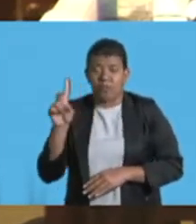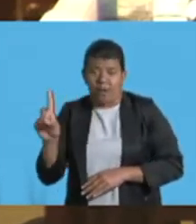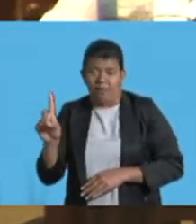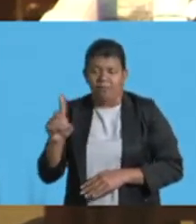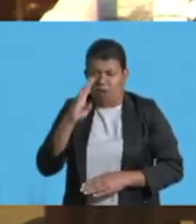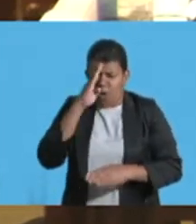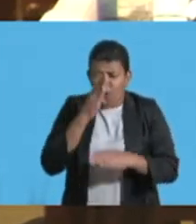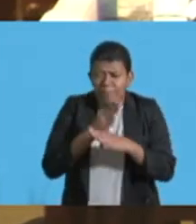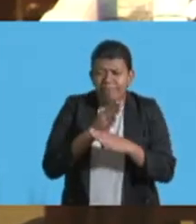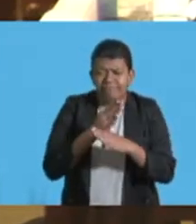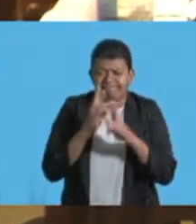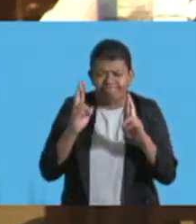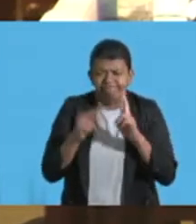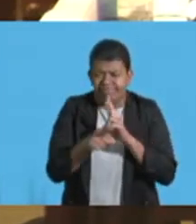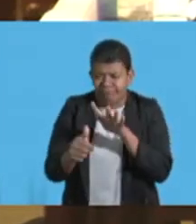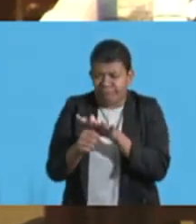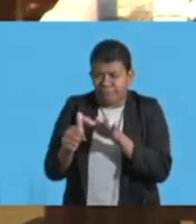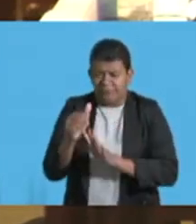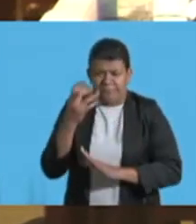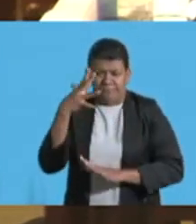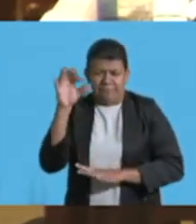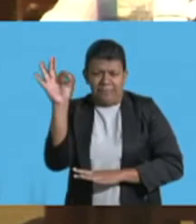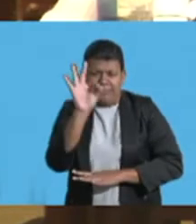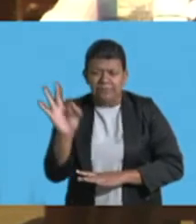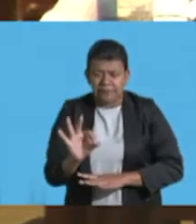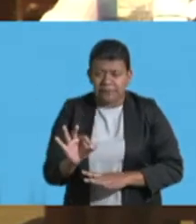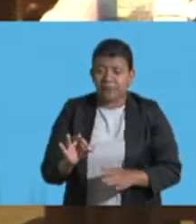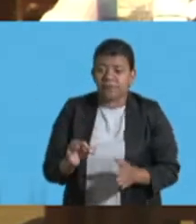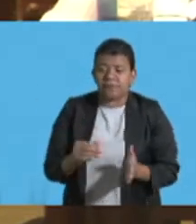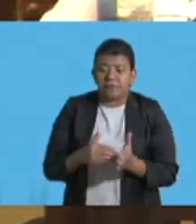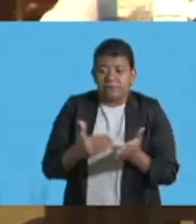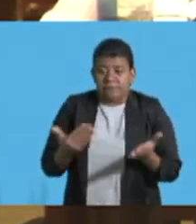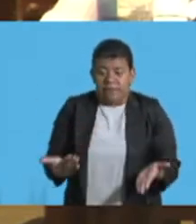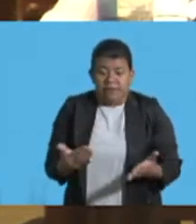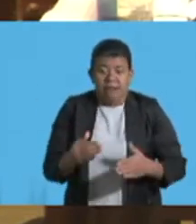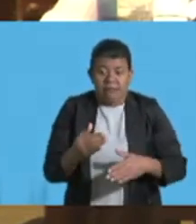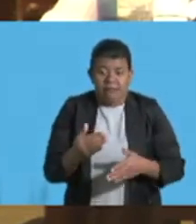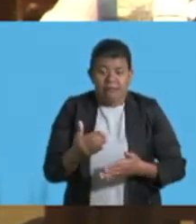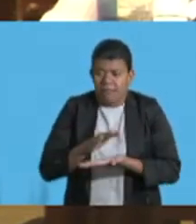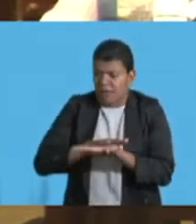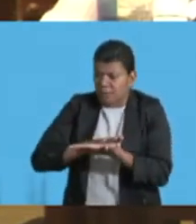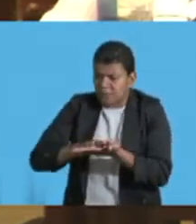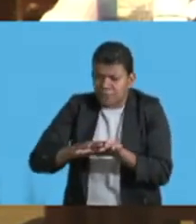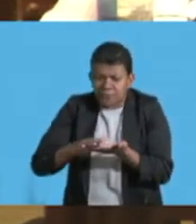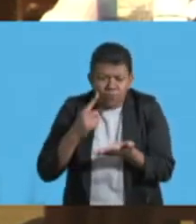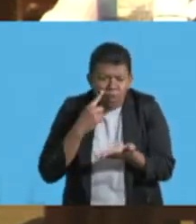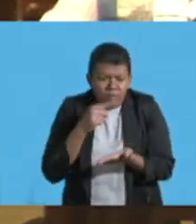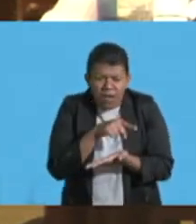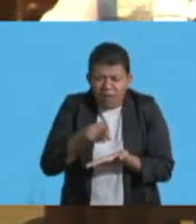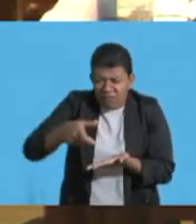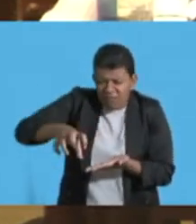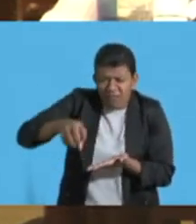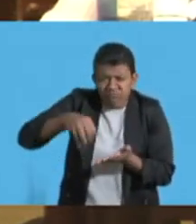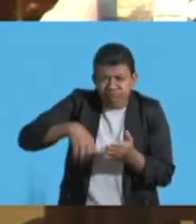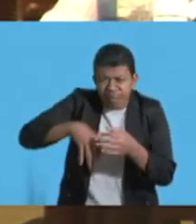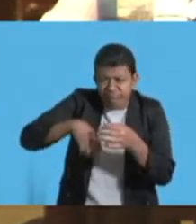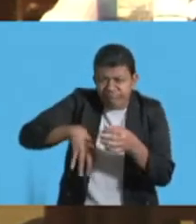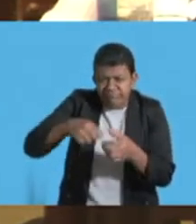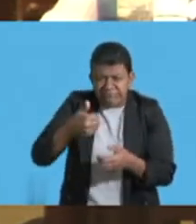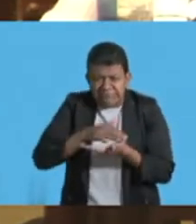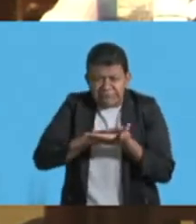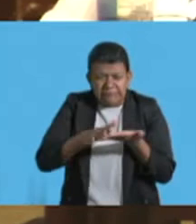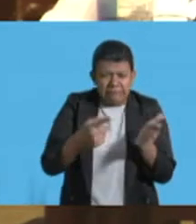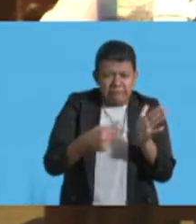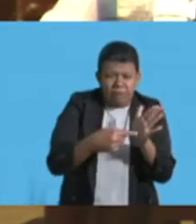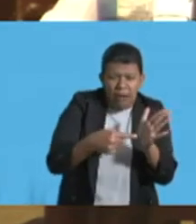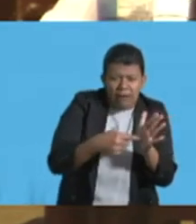by 25% to sanitation. Our target is aligned to Goal 6 of the United Nations Sustainable Development